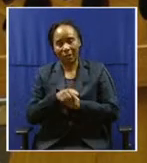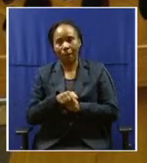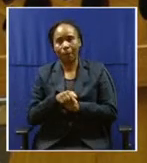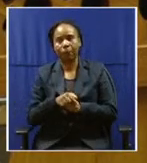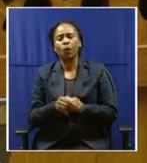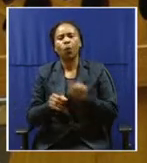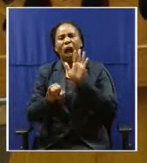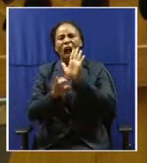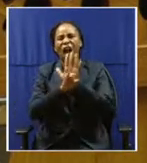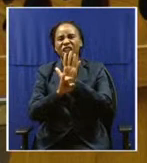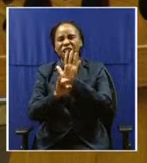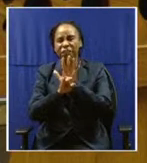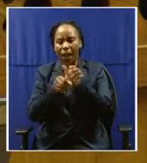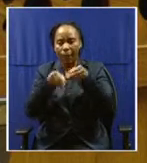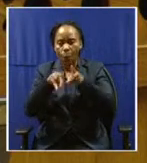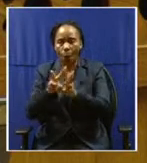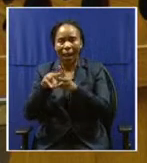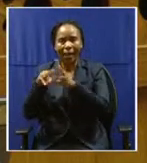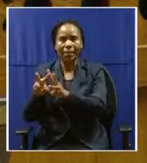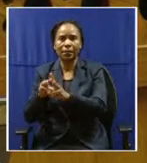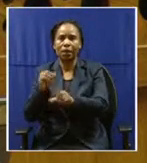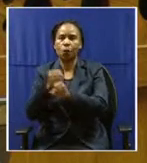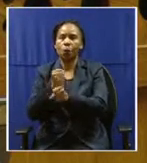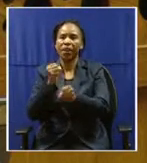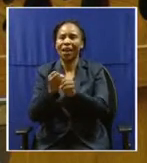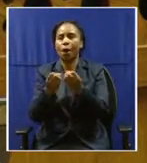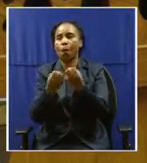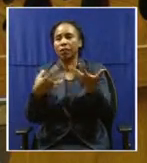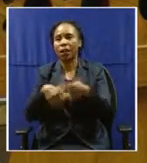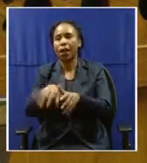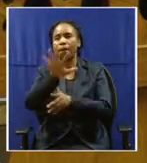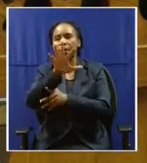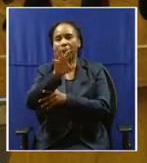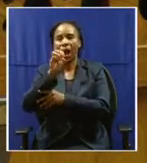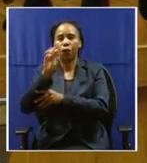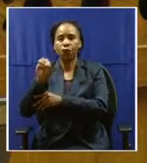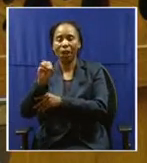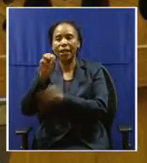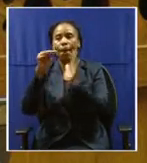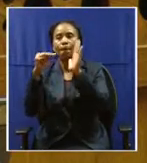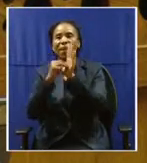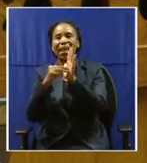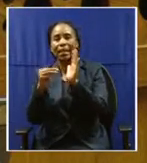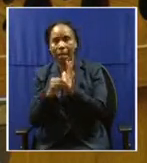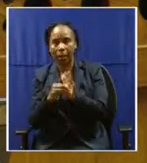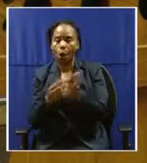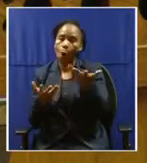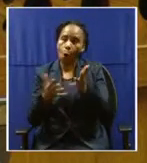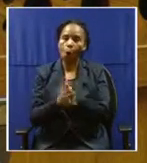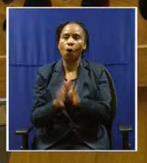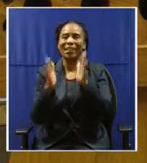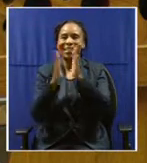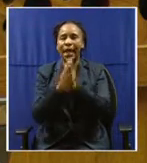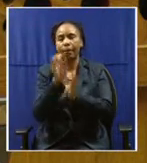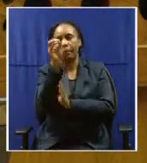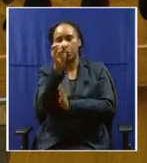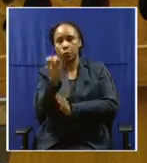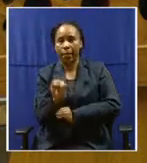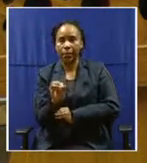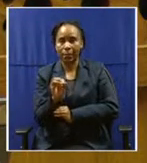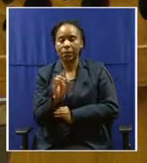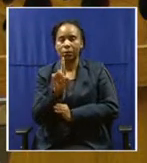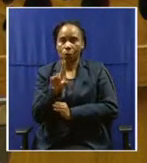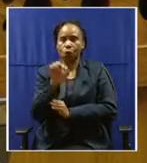measures worth a total of 500 billion, or about 10% of our GDP,